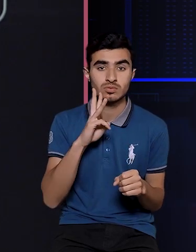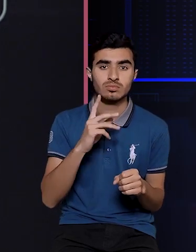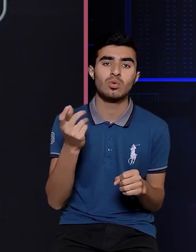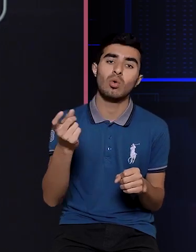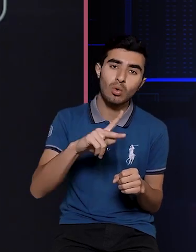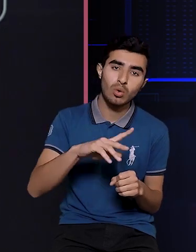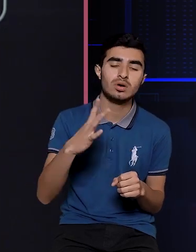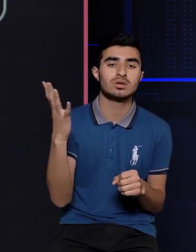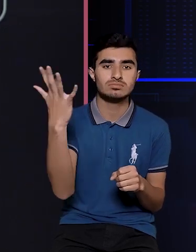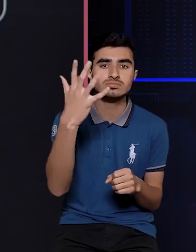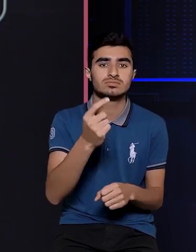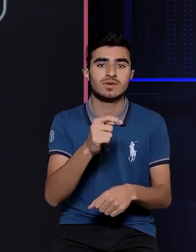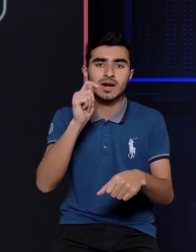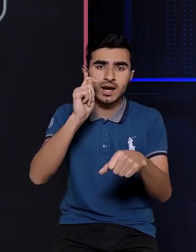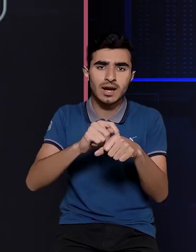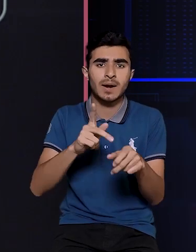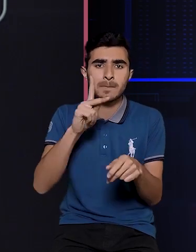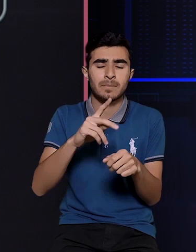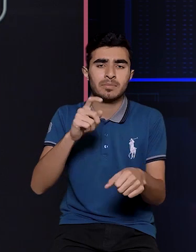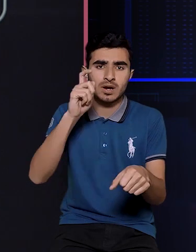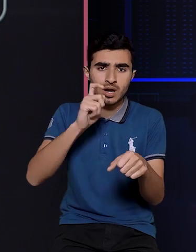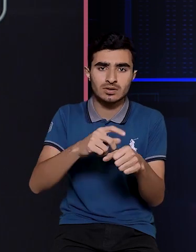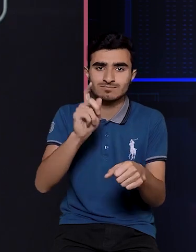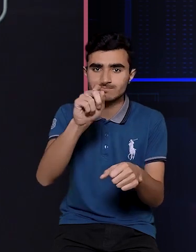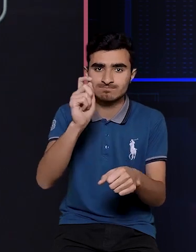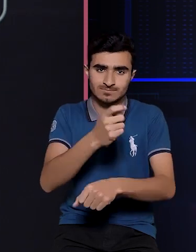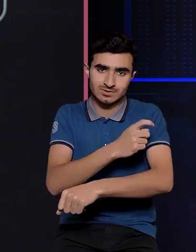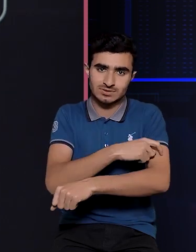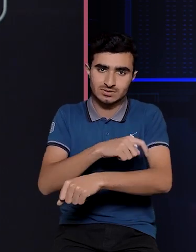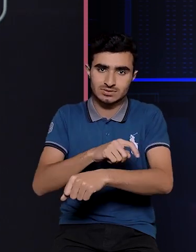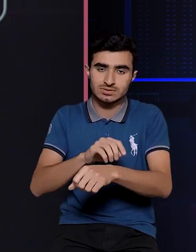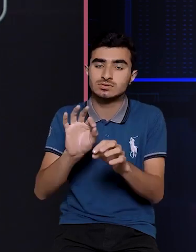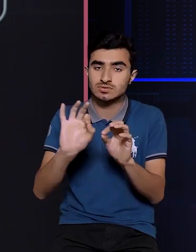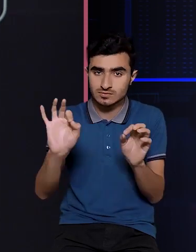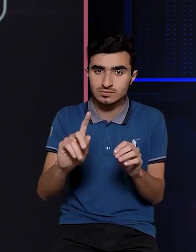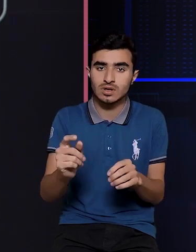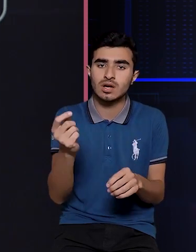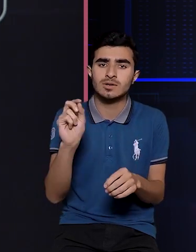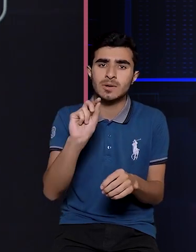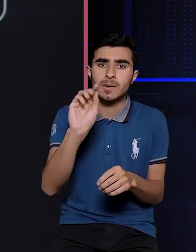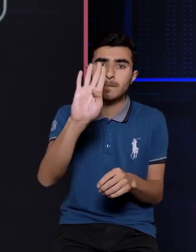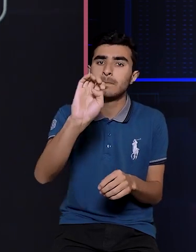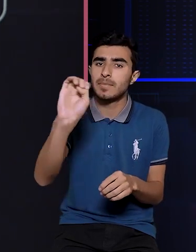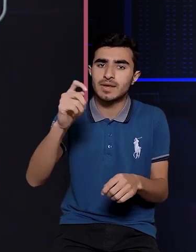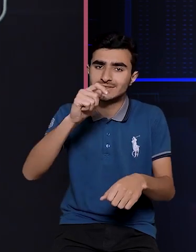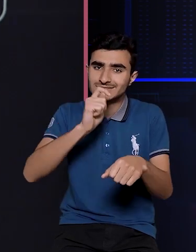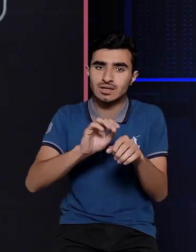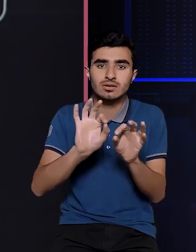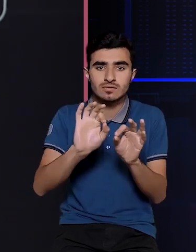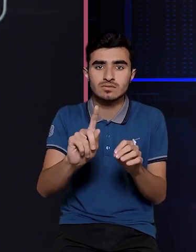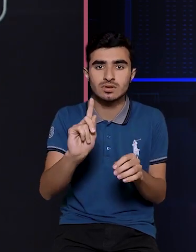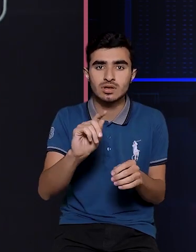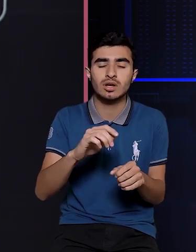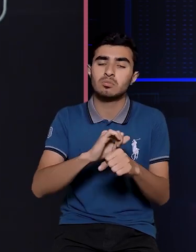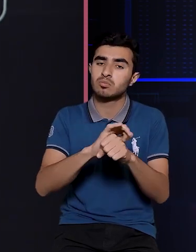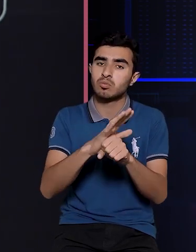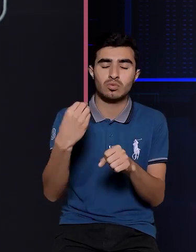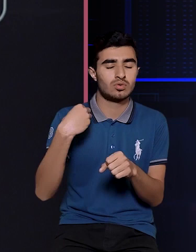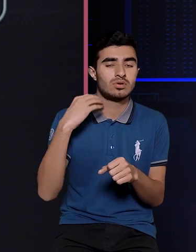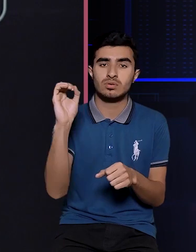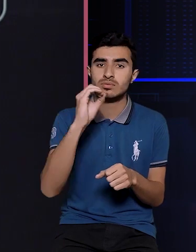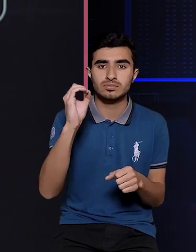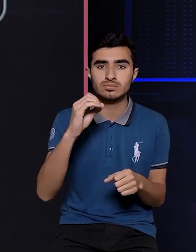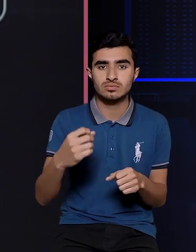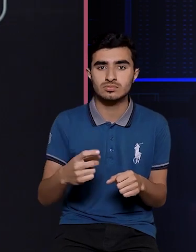the apitherapists. An apitherapist is a person who stings other people for health benefits. And not